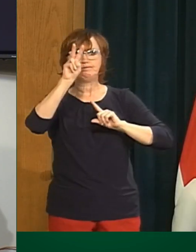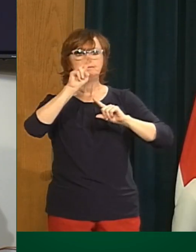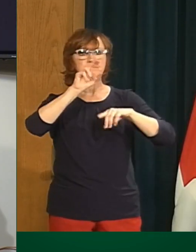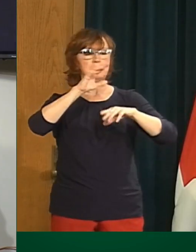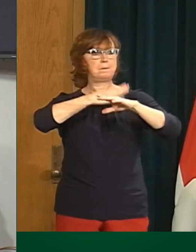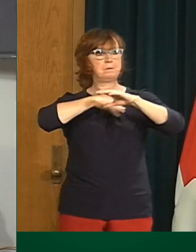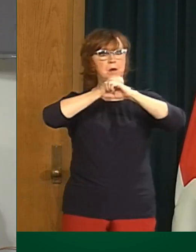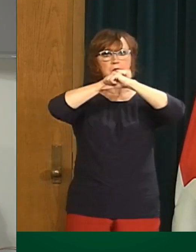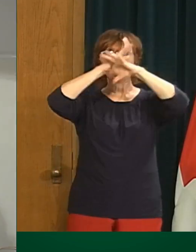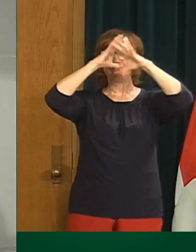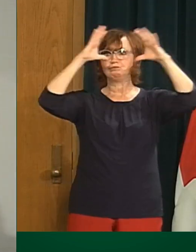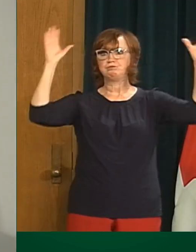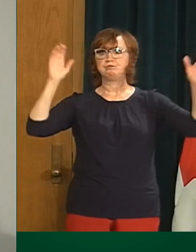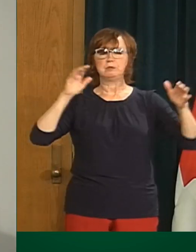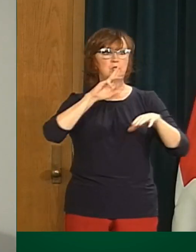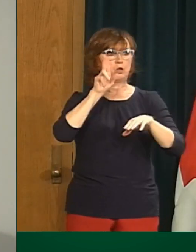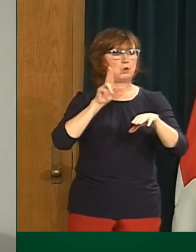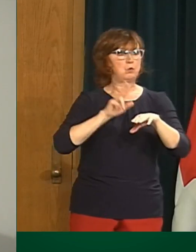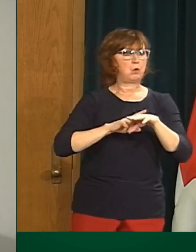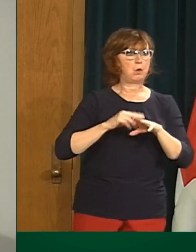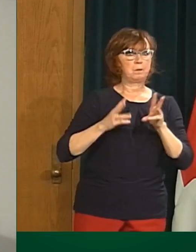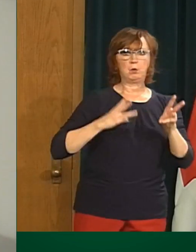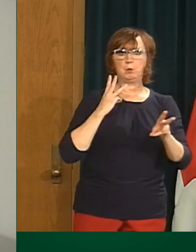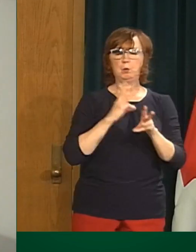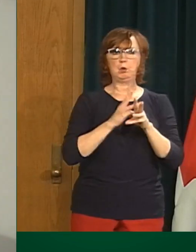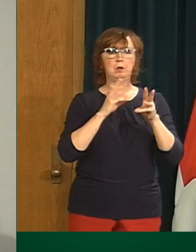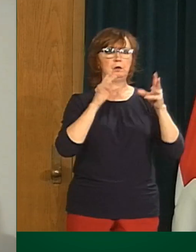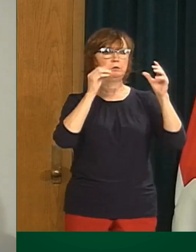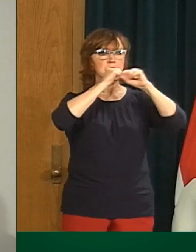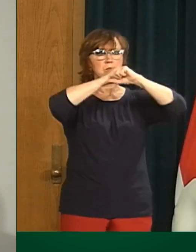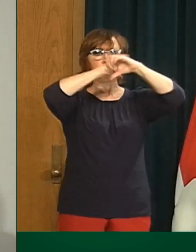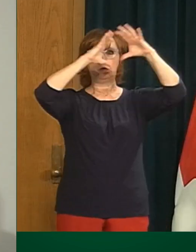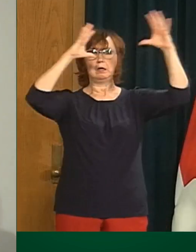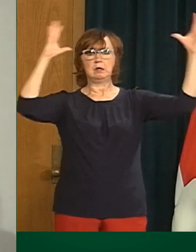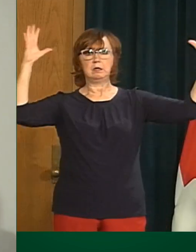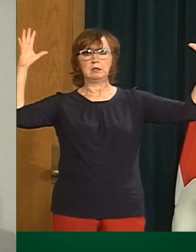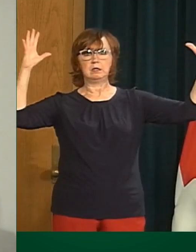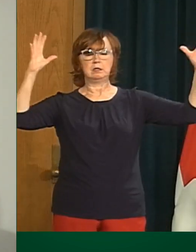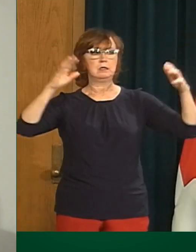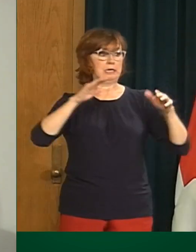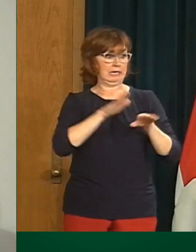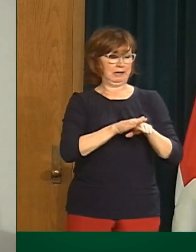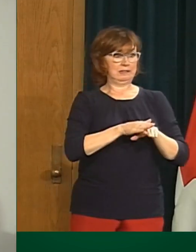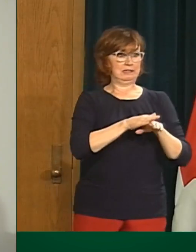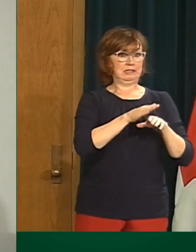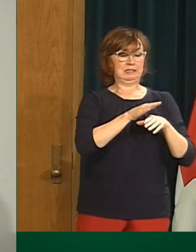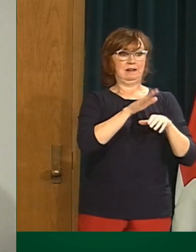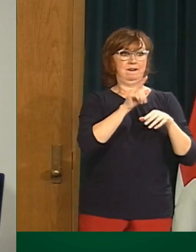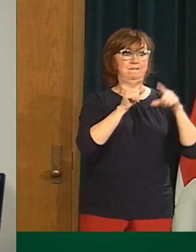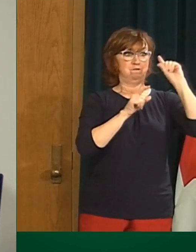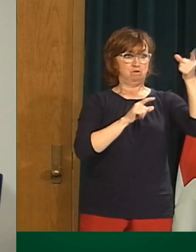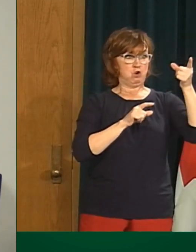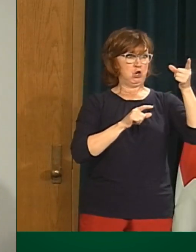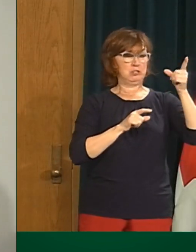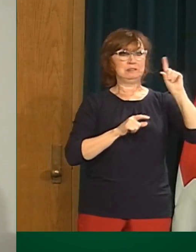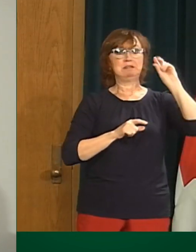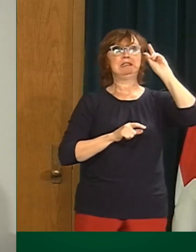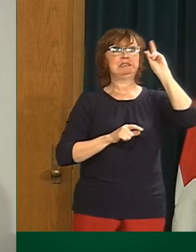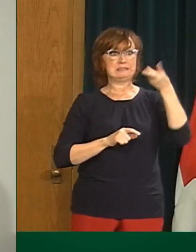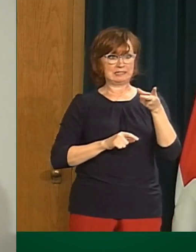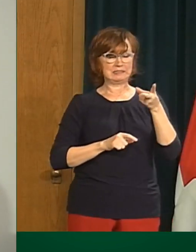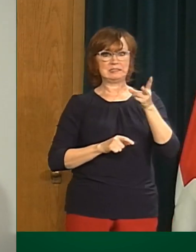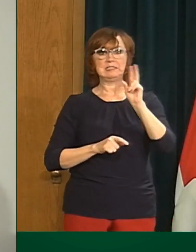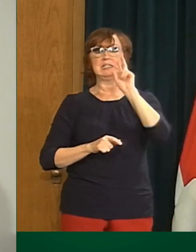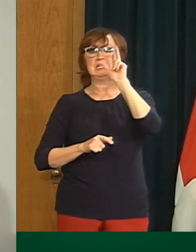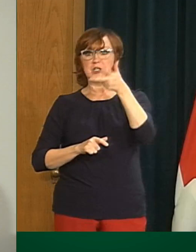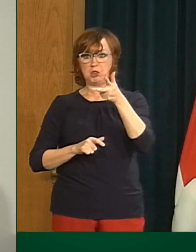I don't actually personally foresee as phase 1 and phase 2, and ultimately if we keep the curve flat, phase 3 opens, I